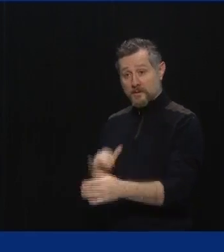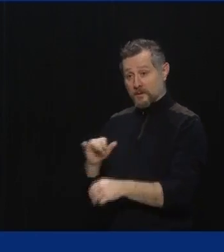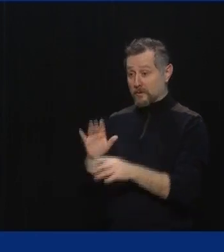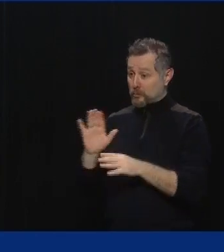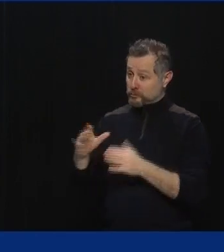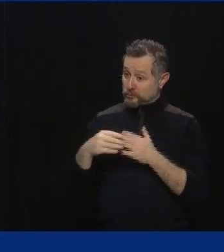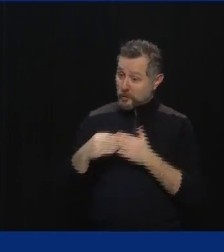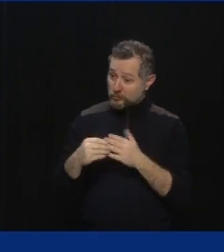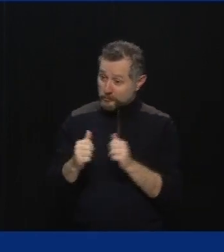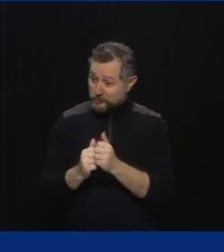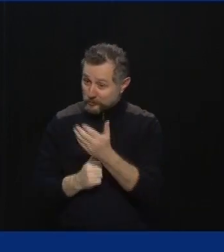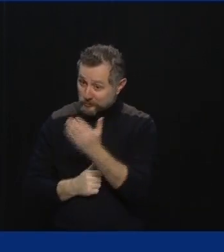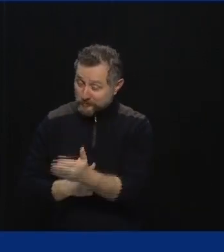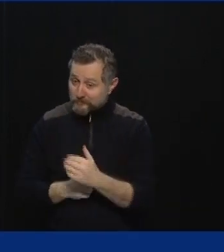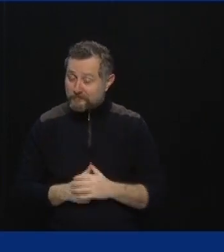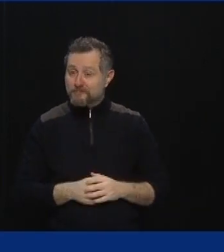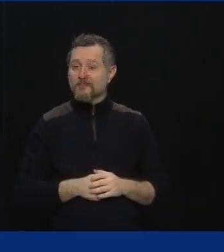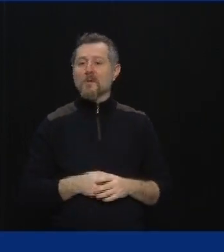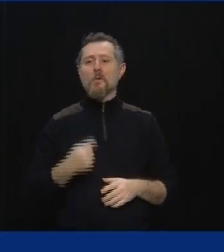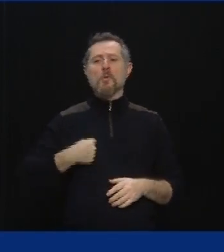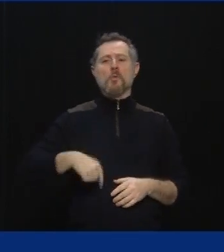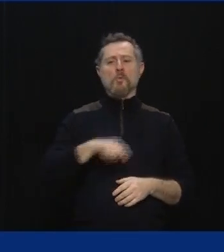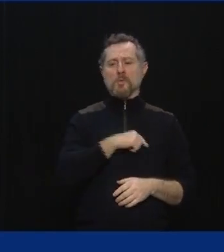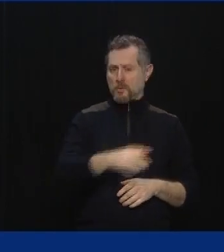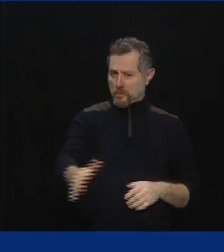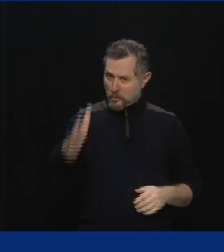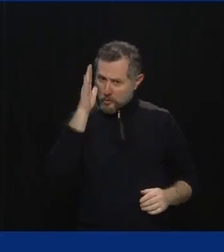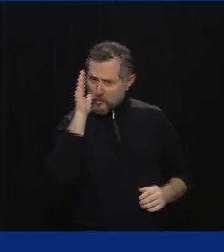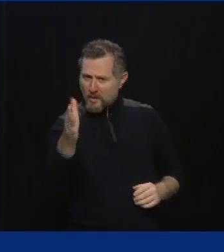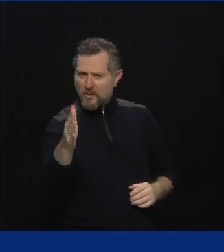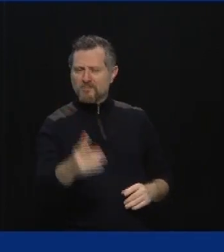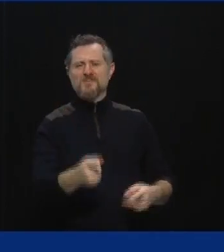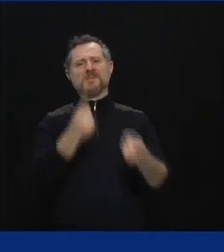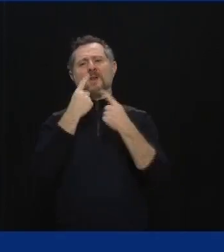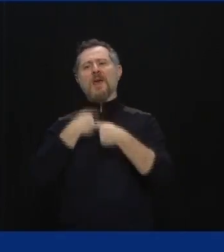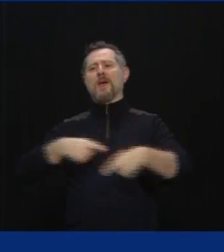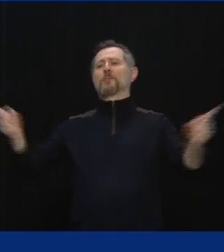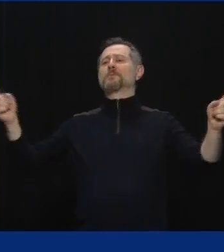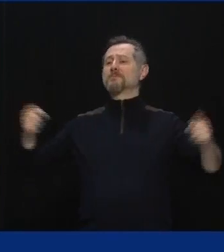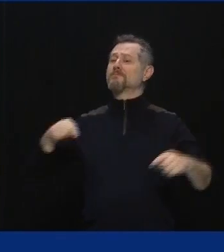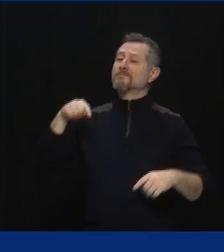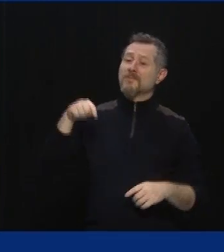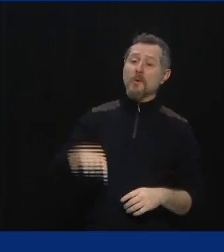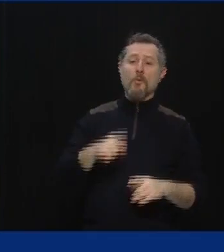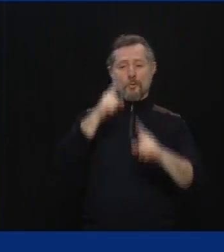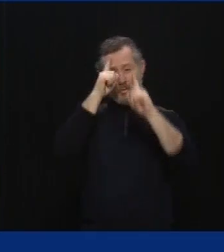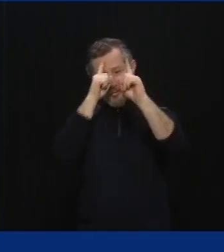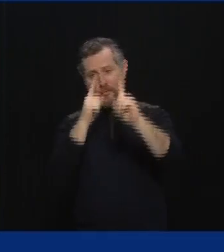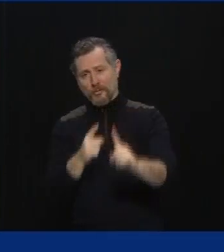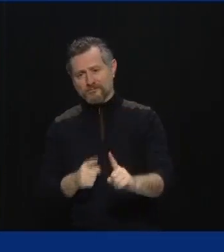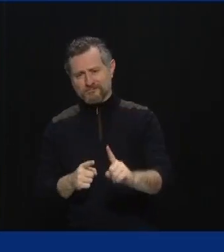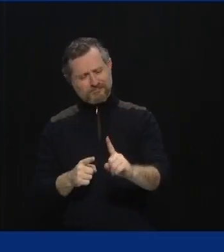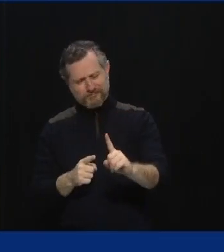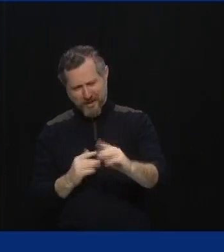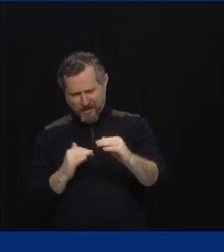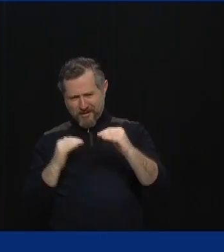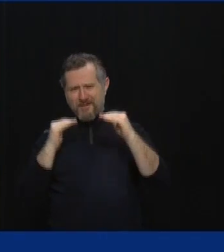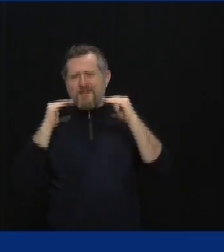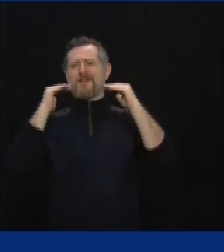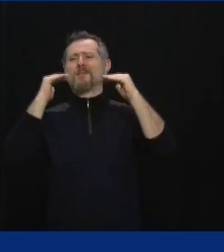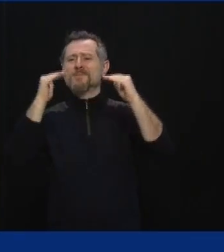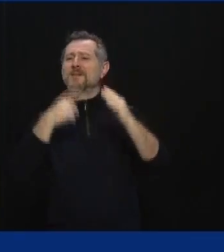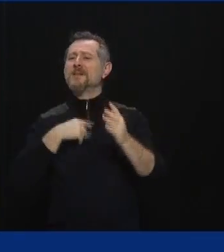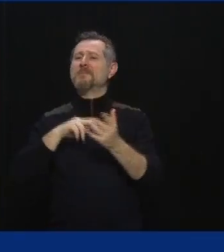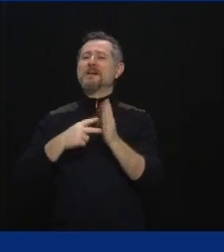leadership, we will set the bar high and challenge the rest of the country to